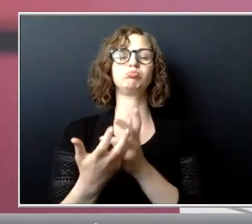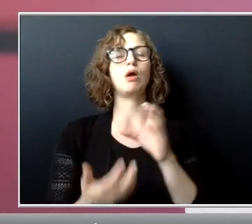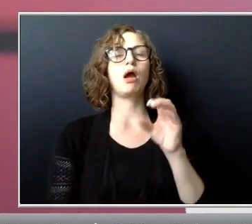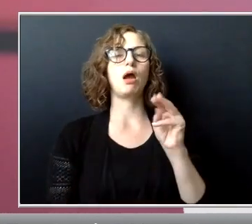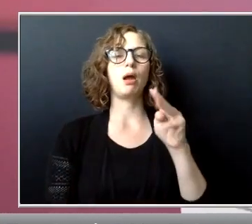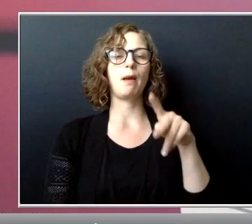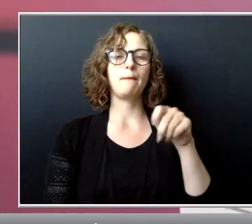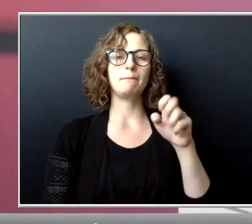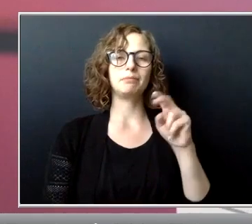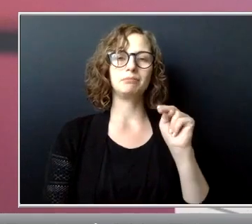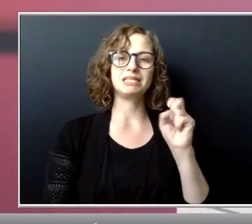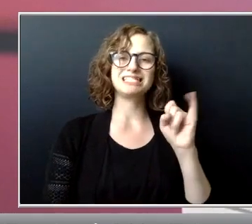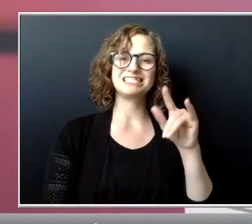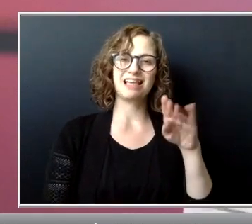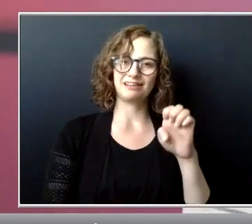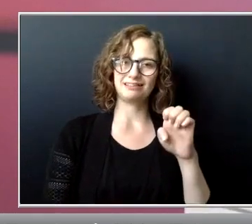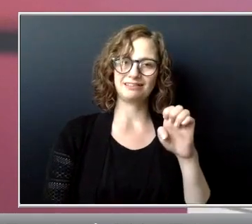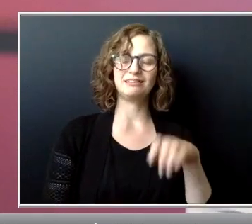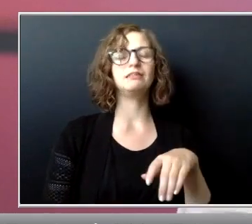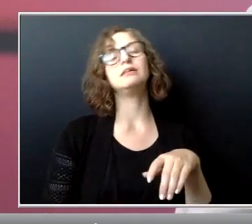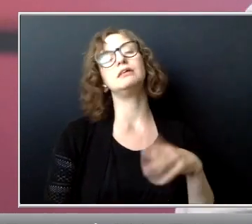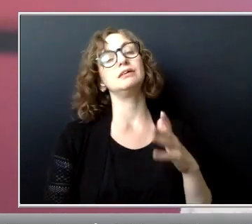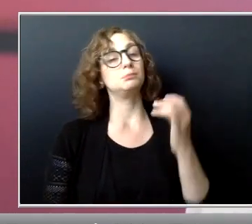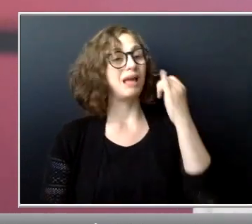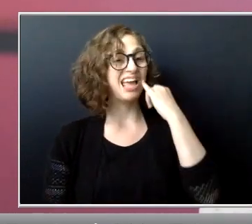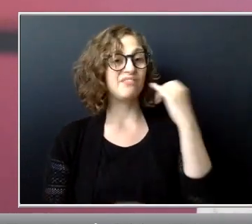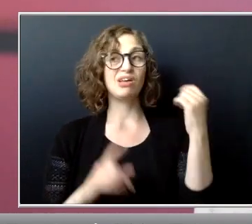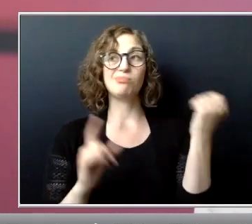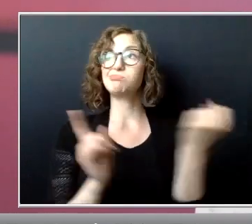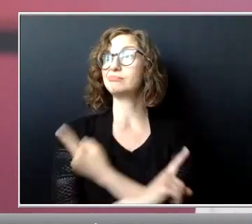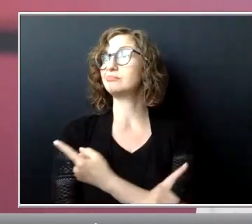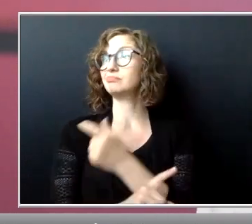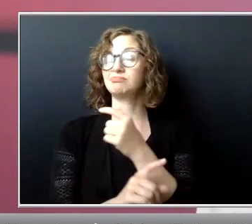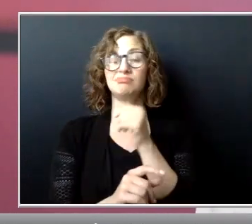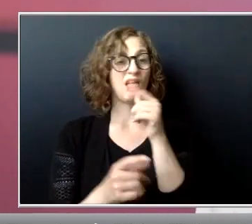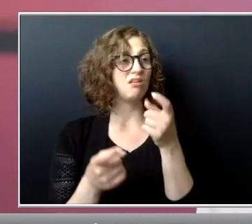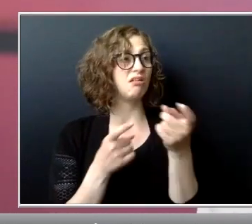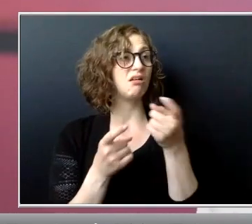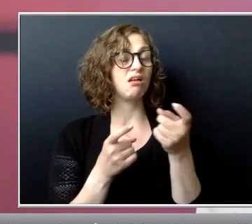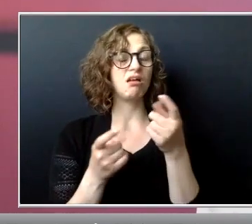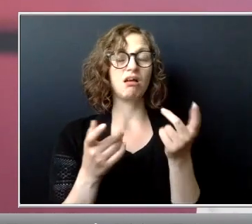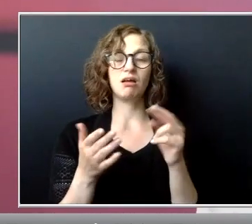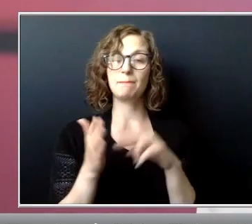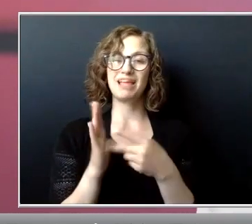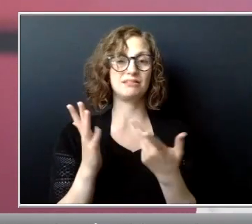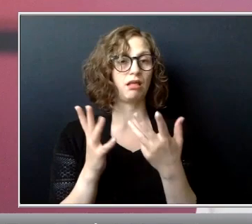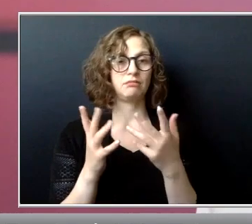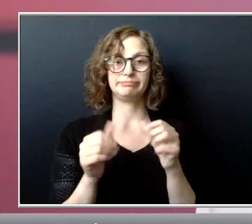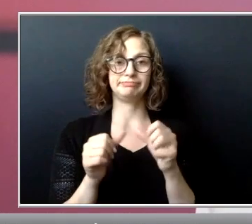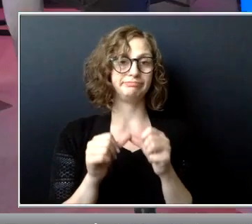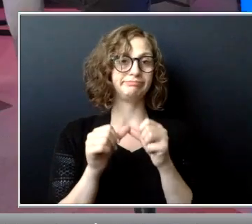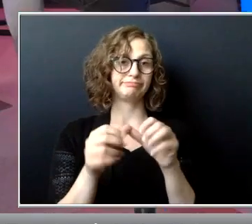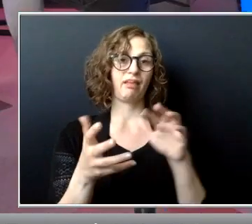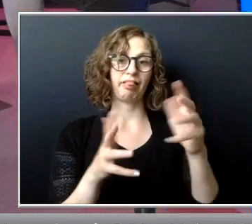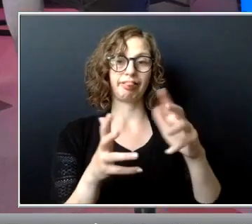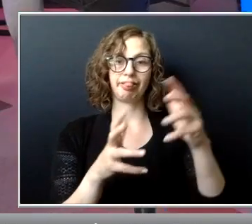if it's unregulated, it's uncompensated, and that's when bad things happen. That's when it happens.